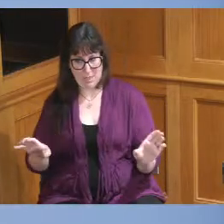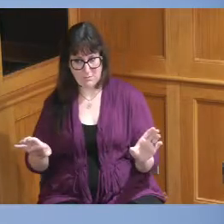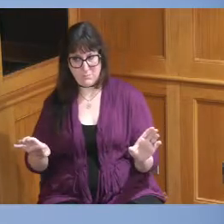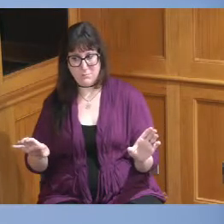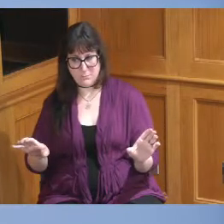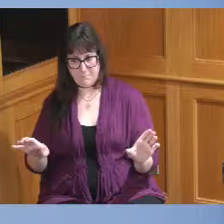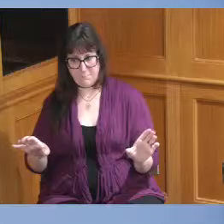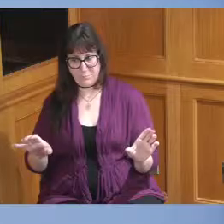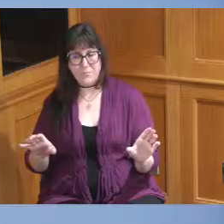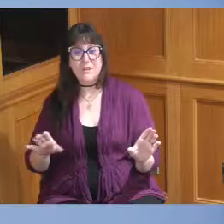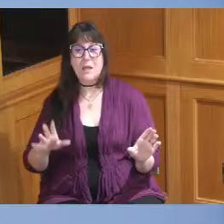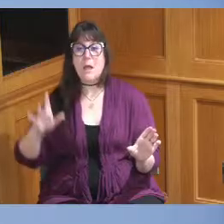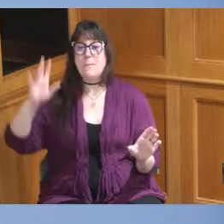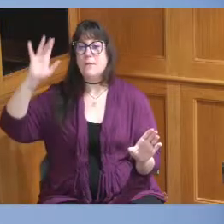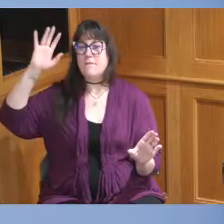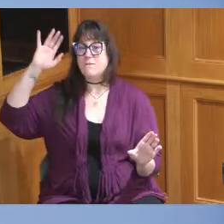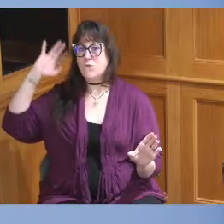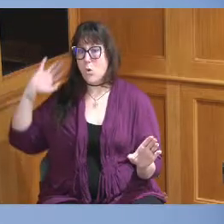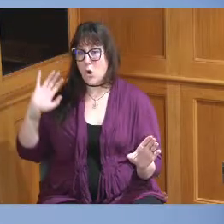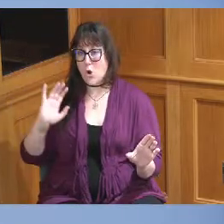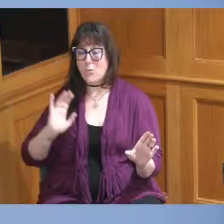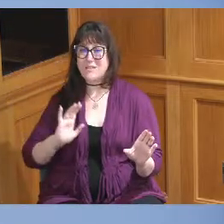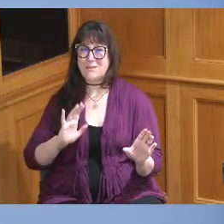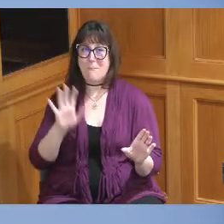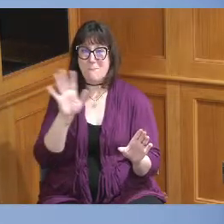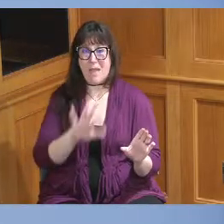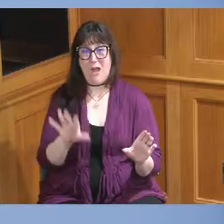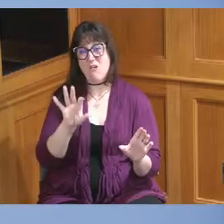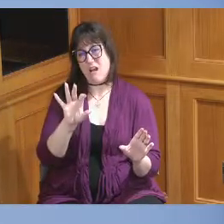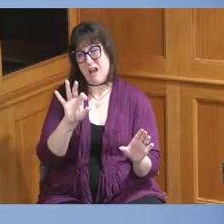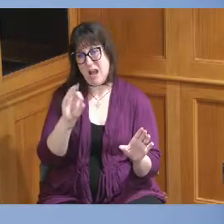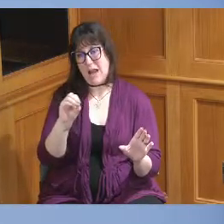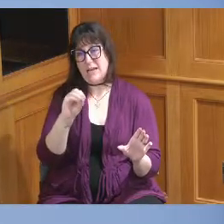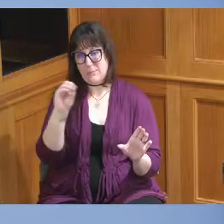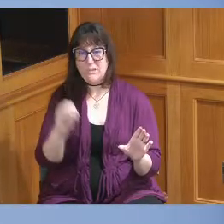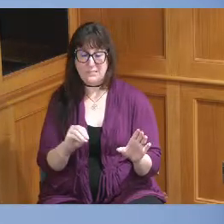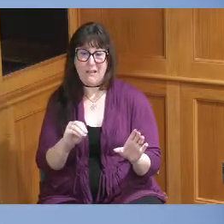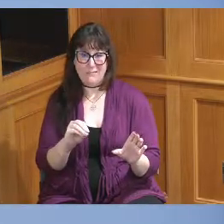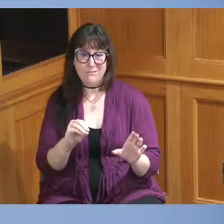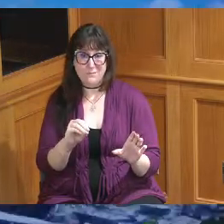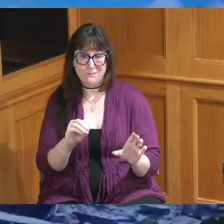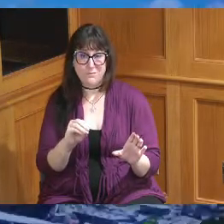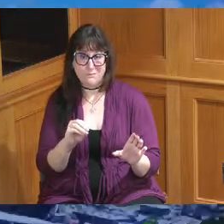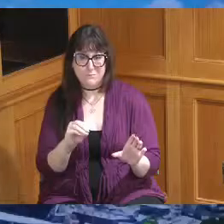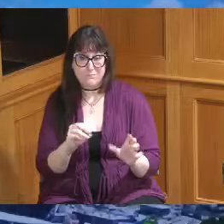nearly 90% contribution that the county had during the last lease.